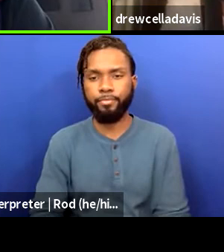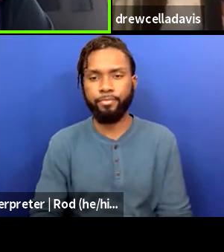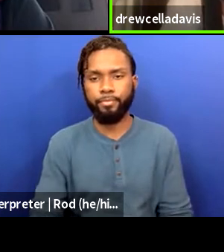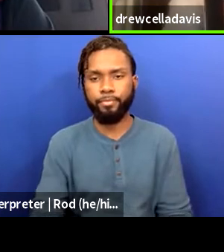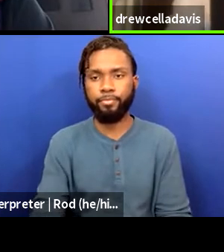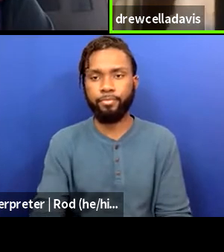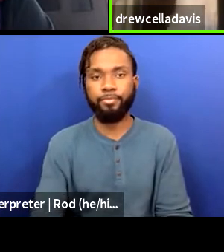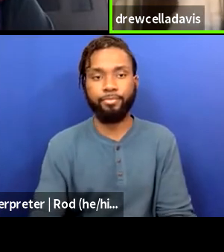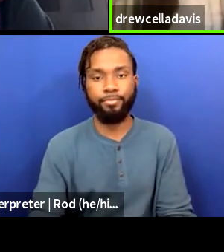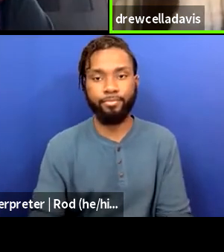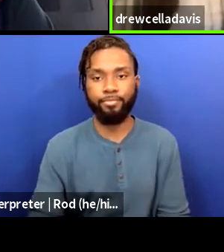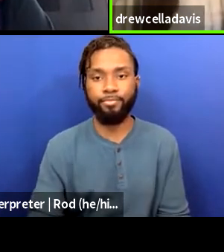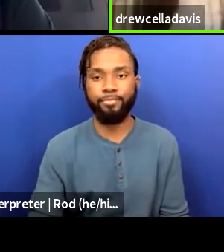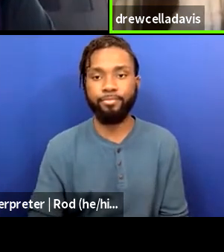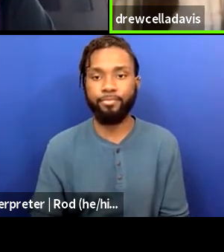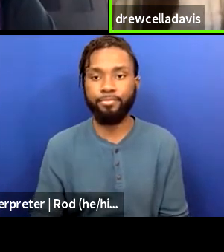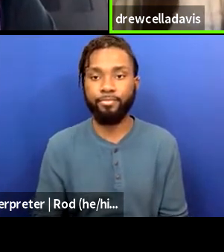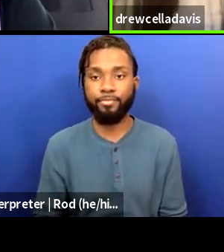Hi.